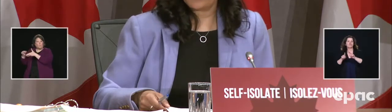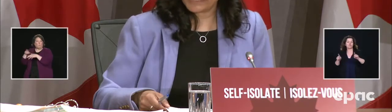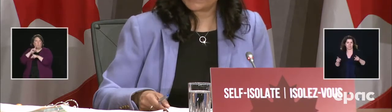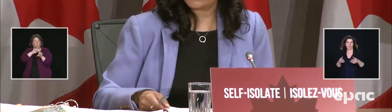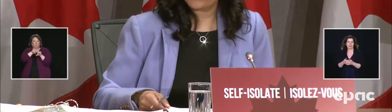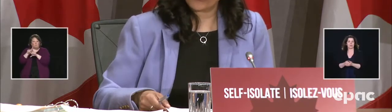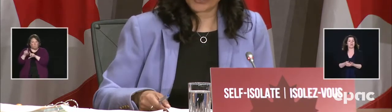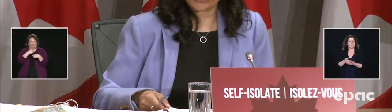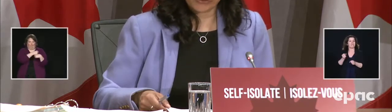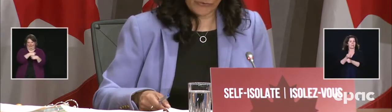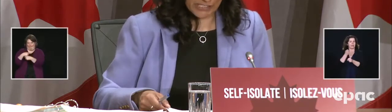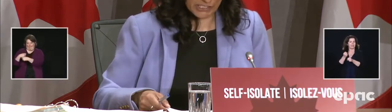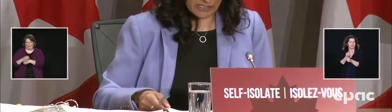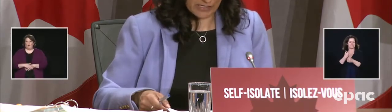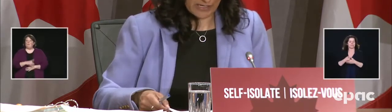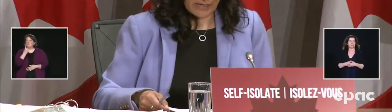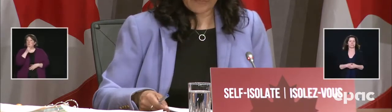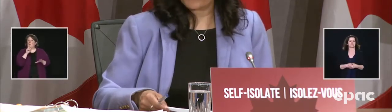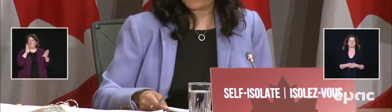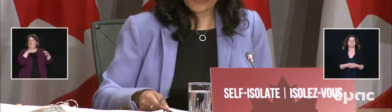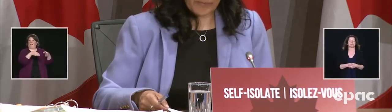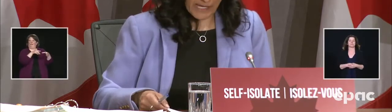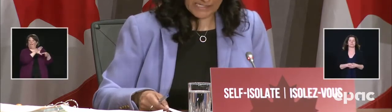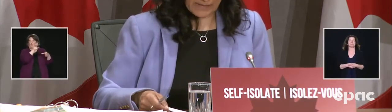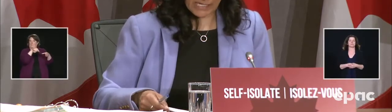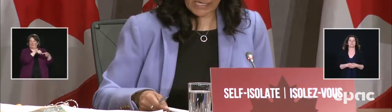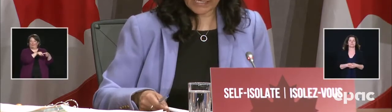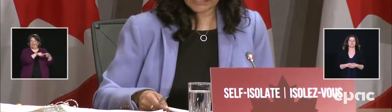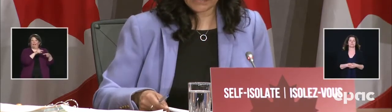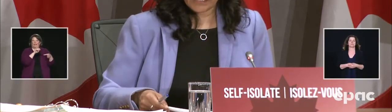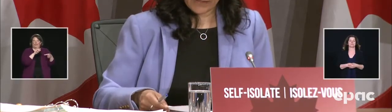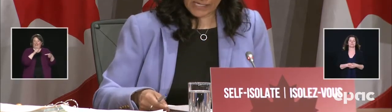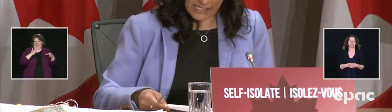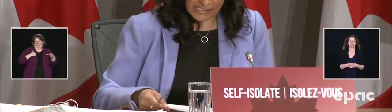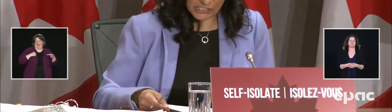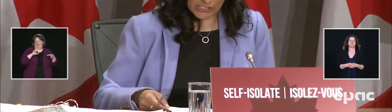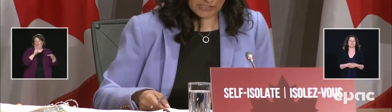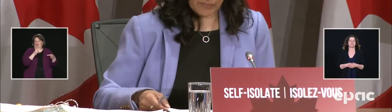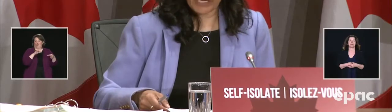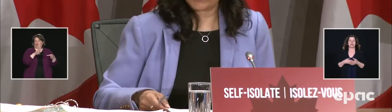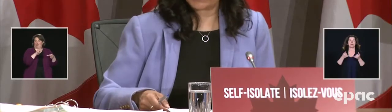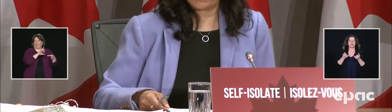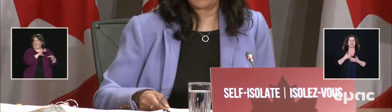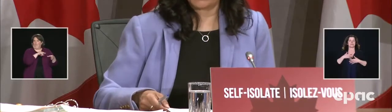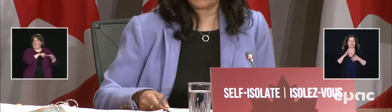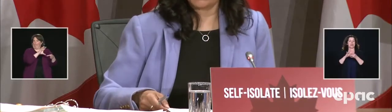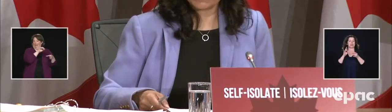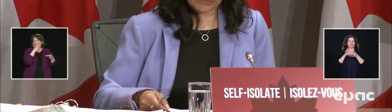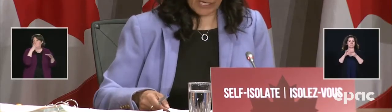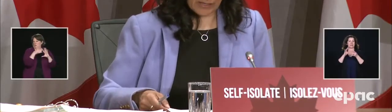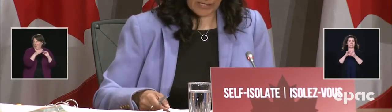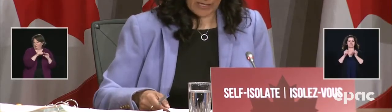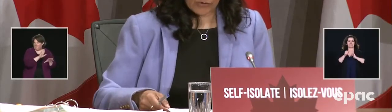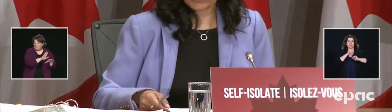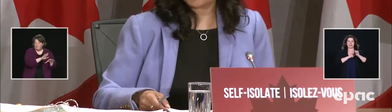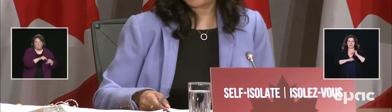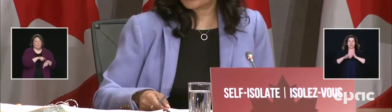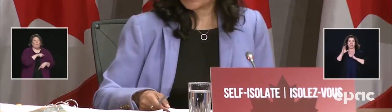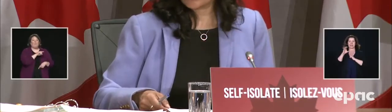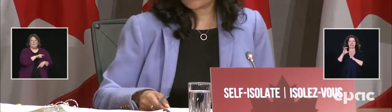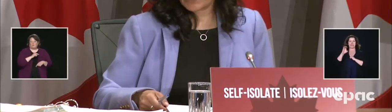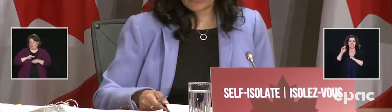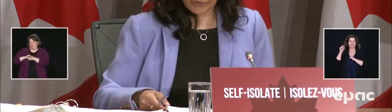Shield, based in the Waterloo region. Before the pandemic hit, the Canadian Shield's parent company, Inksmith,